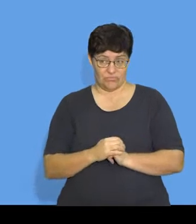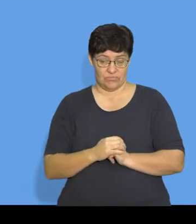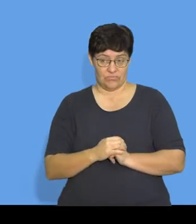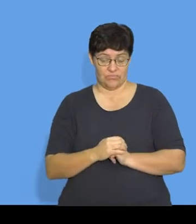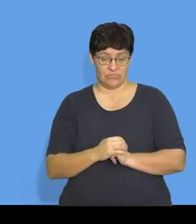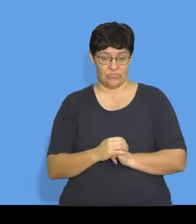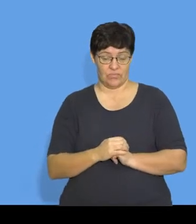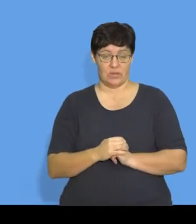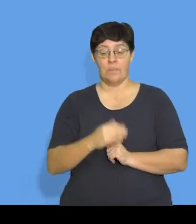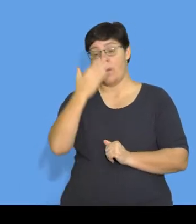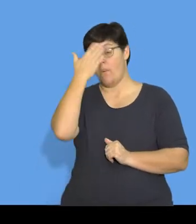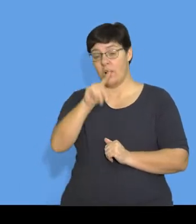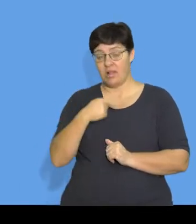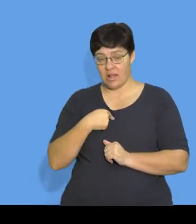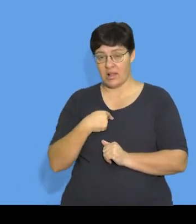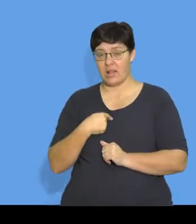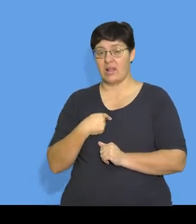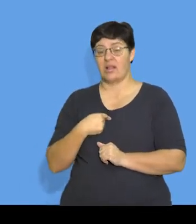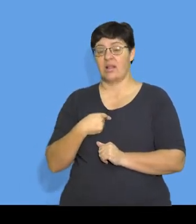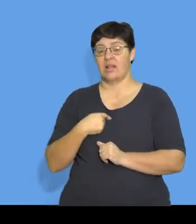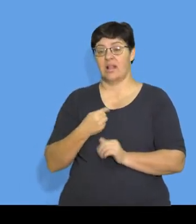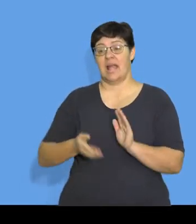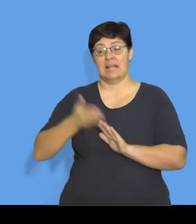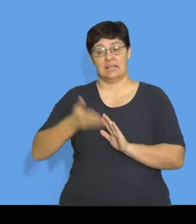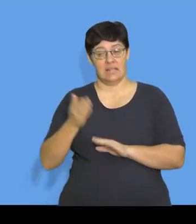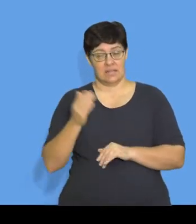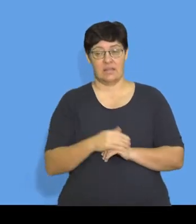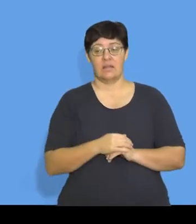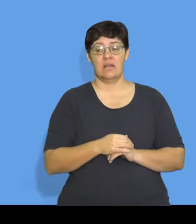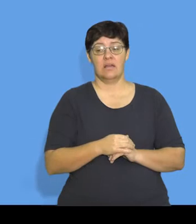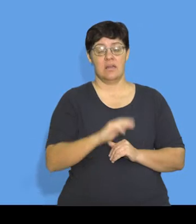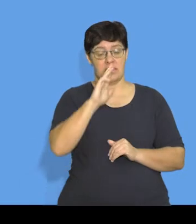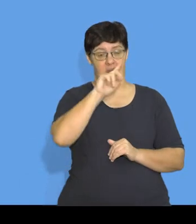I know my acceleration is 9,8.